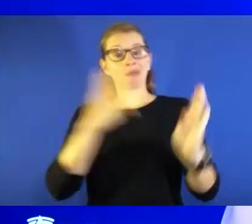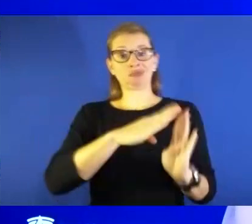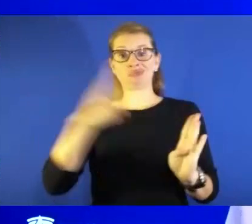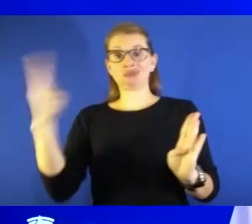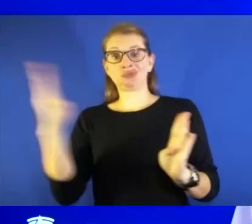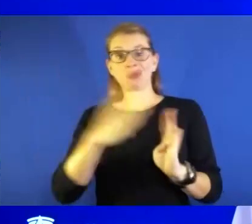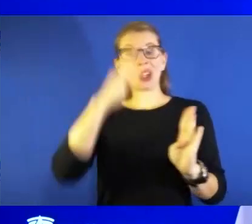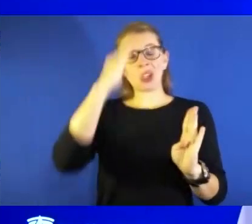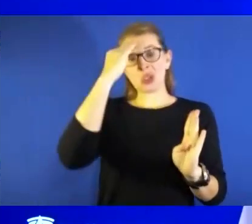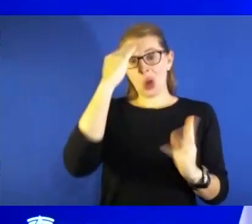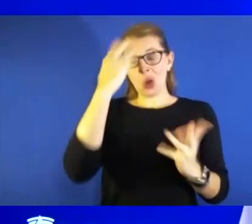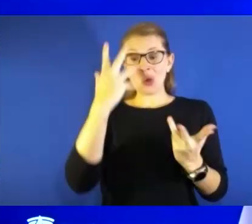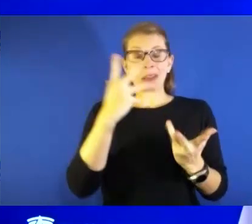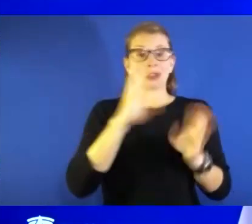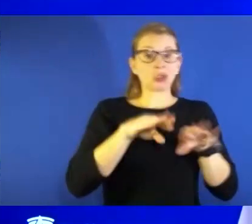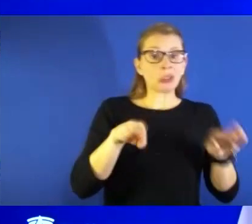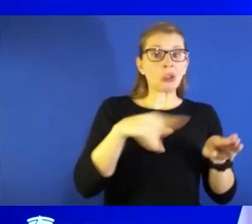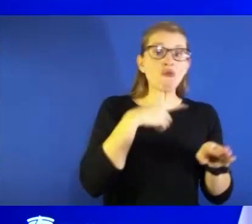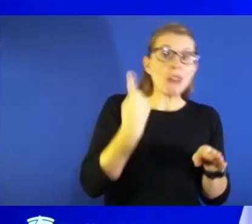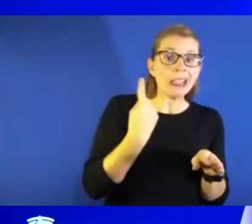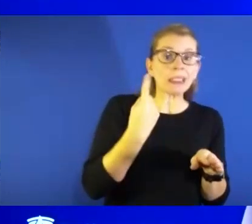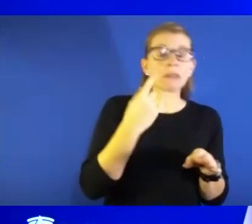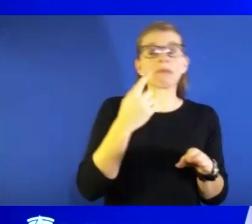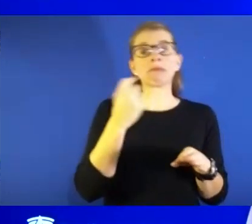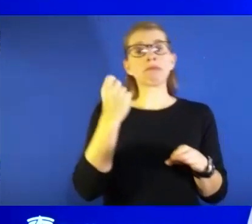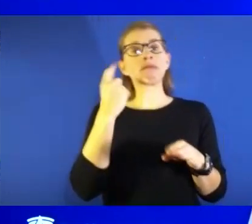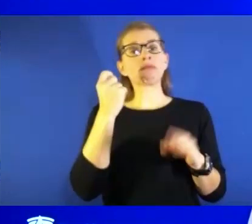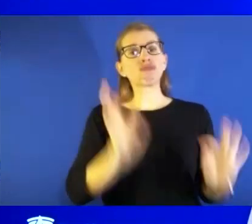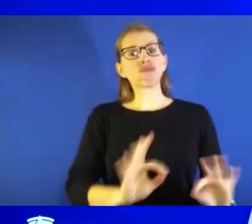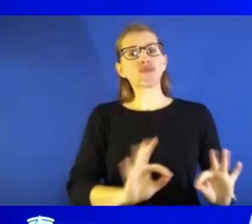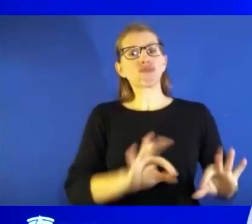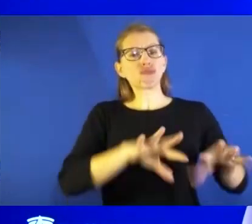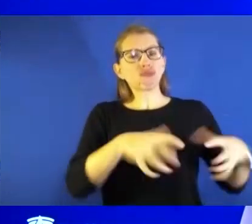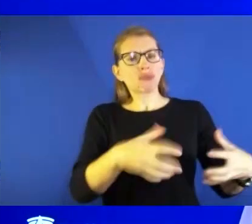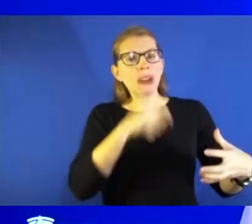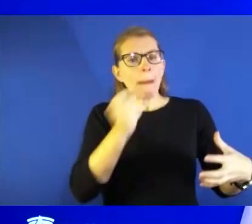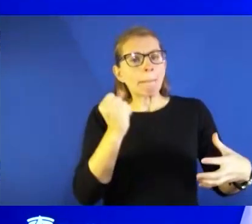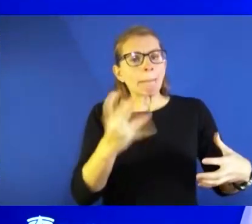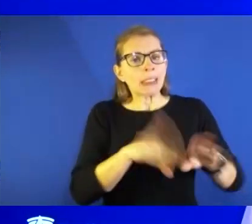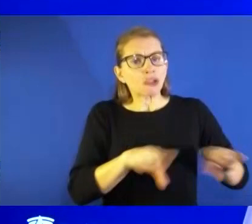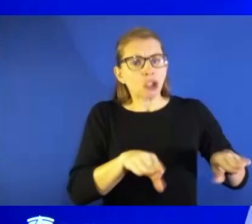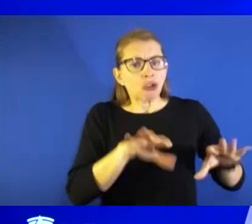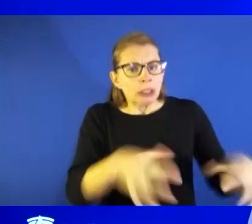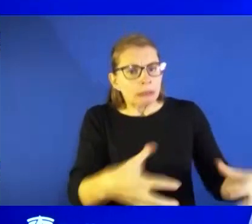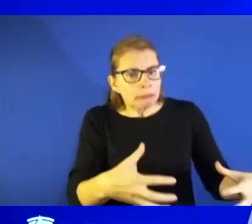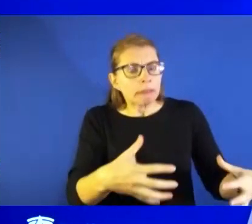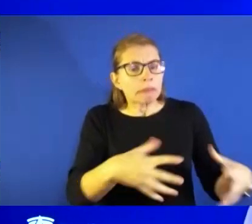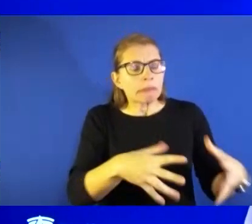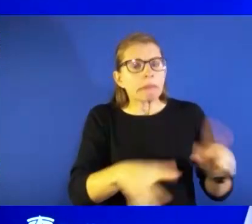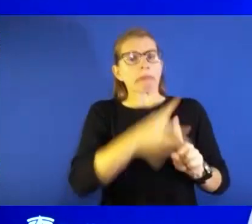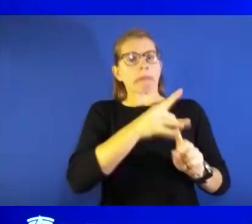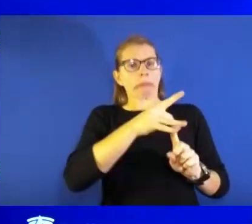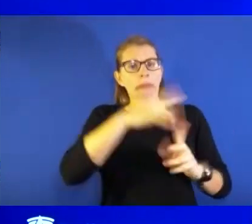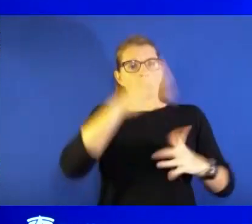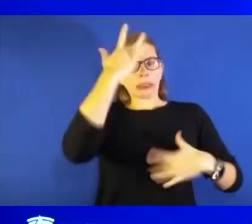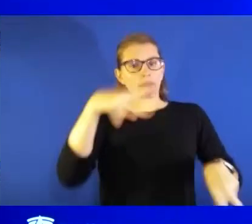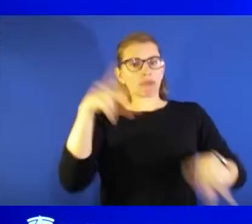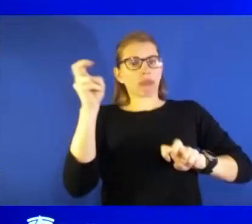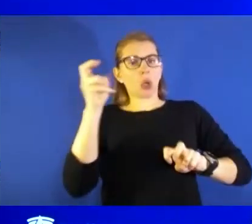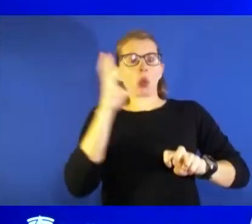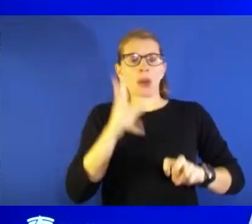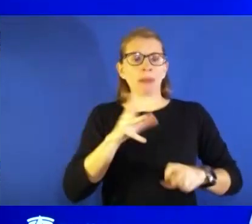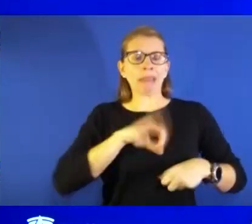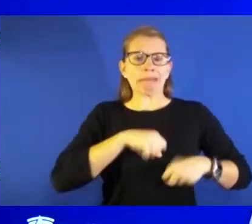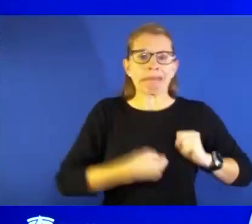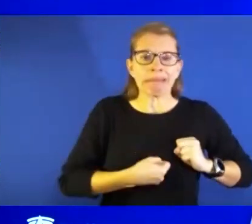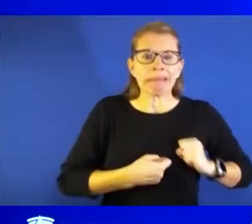very small or minor proportion of children. It would really hurt and be sad if it was your child or